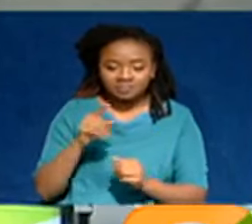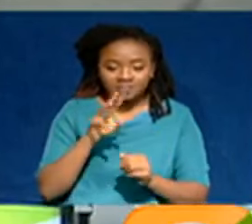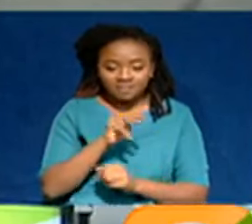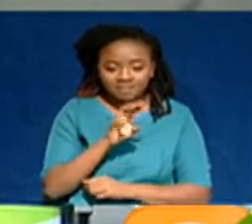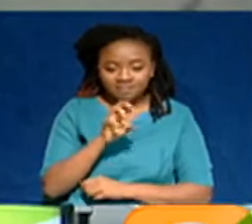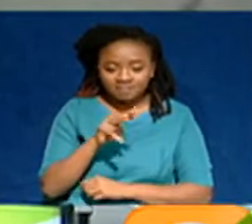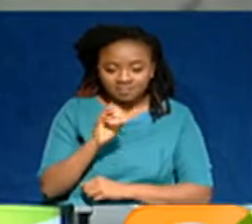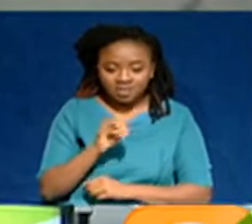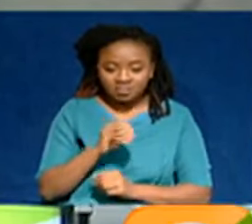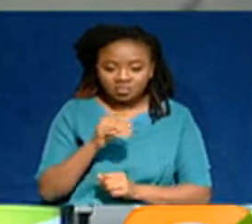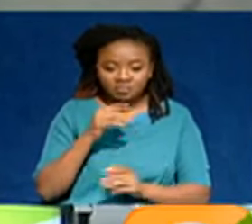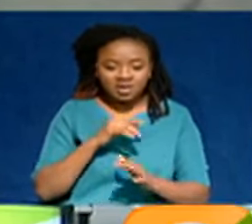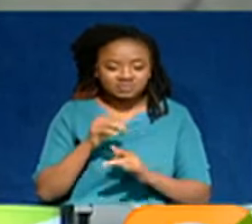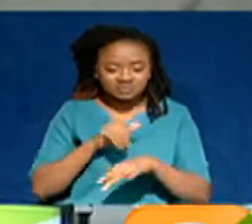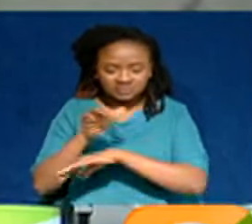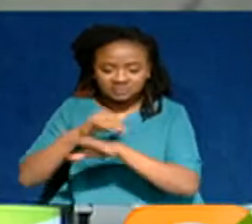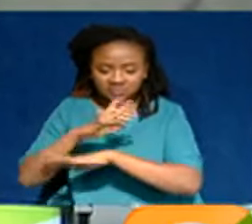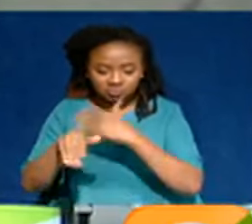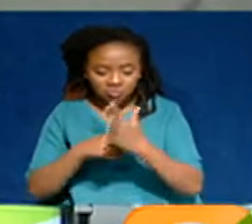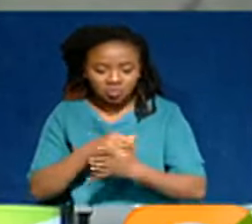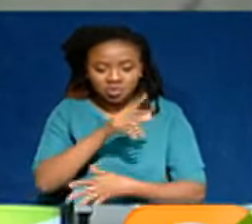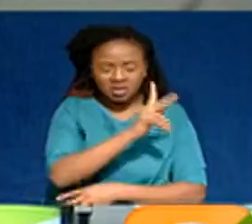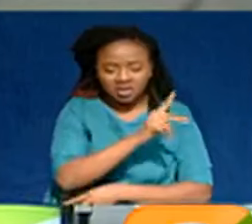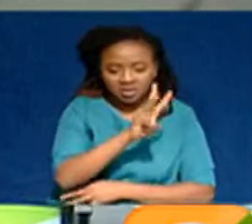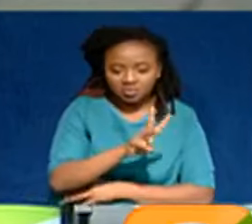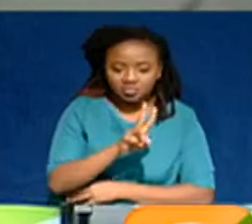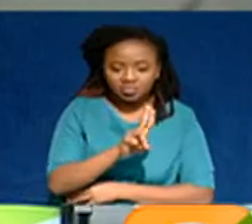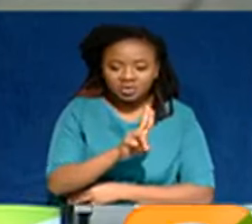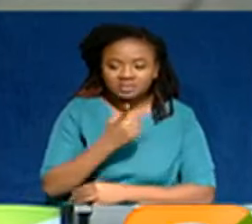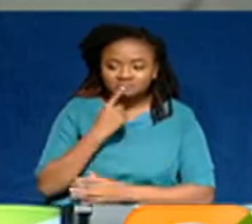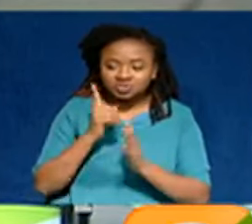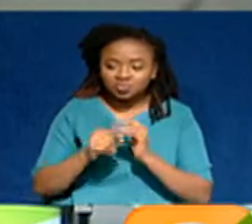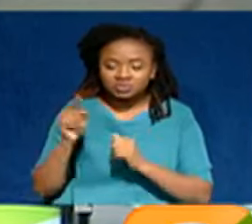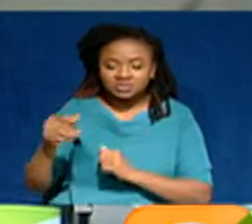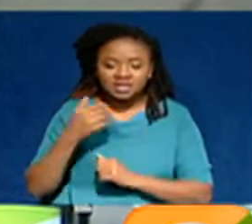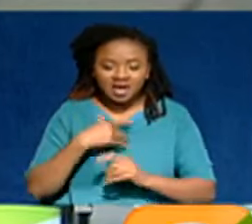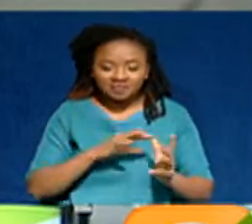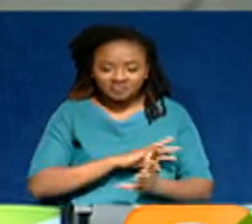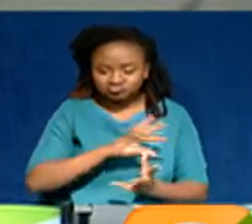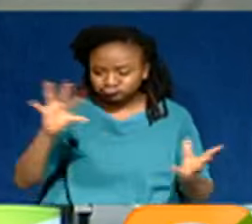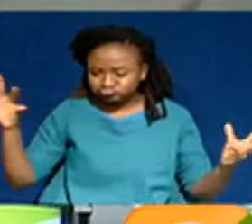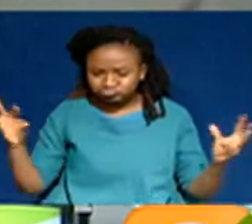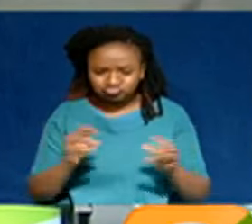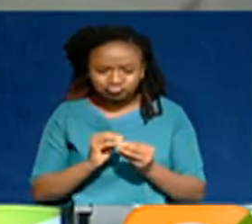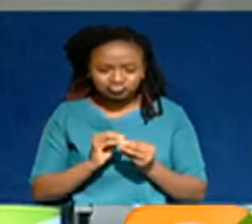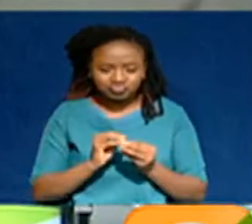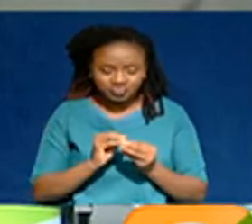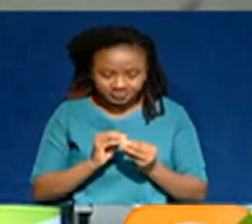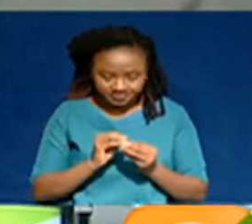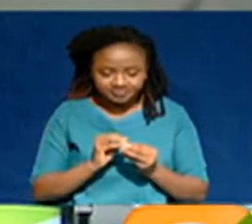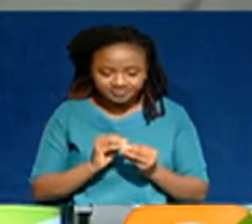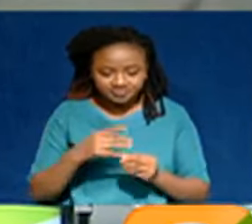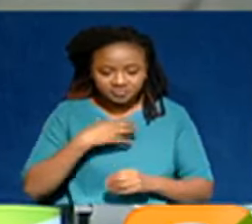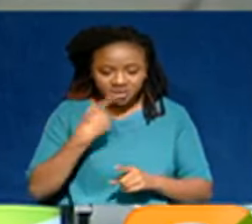all Kenyatta University students, the Vice-Chancellor says he has proceeded on an accumulated annual leave and that the University Council